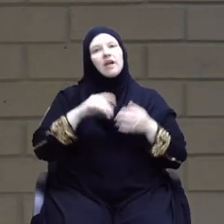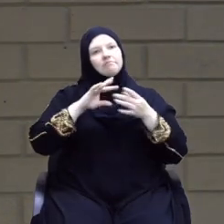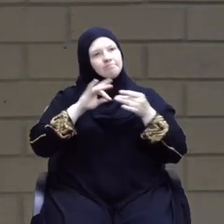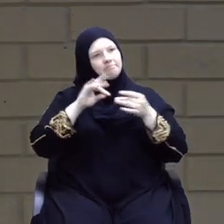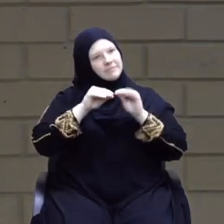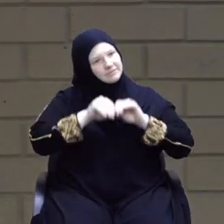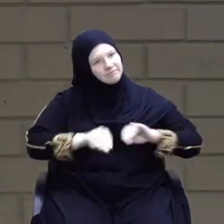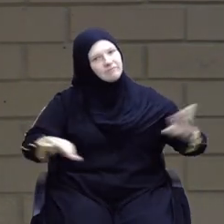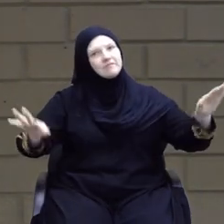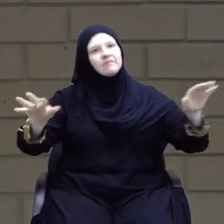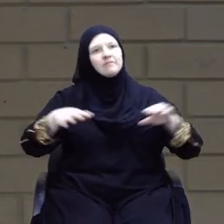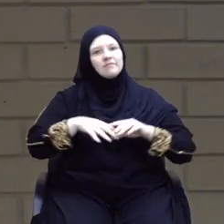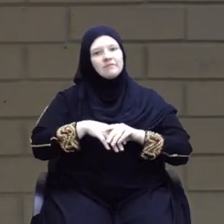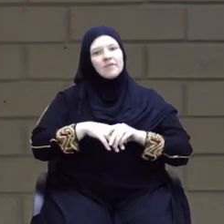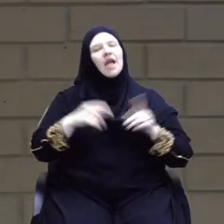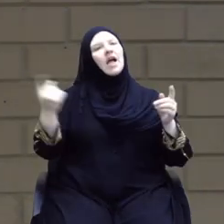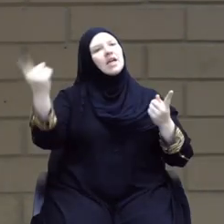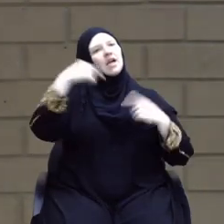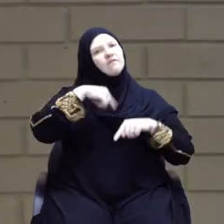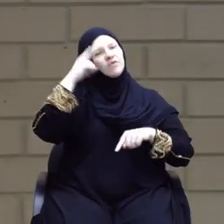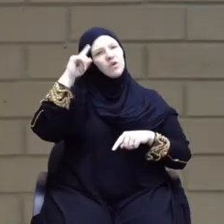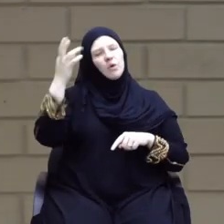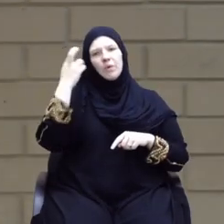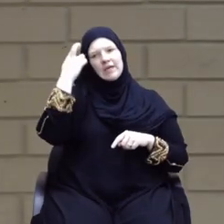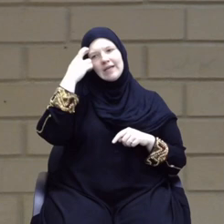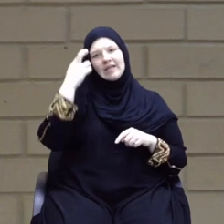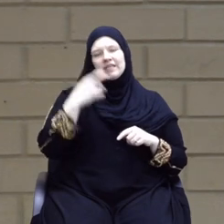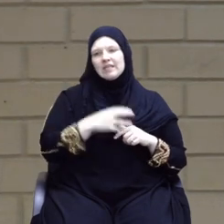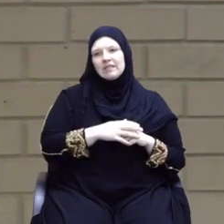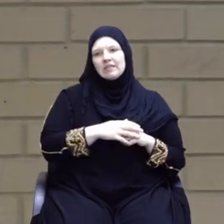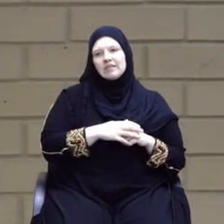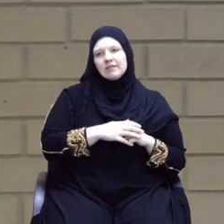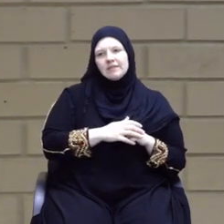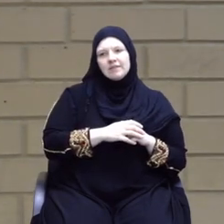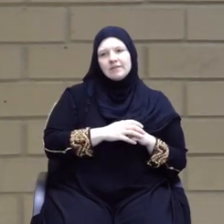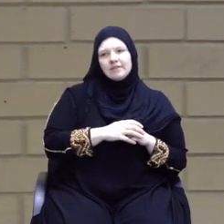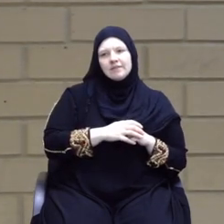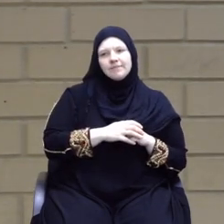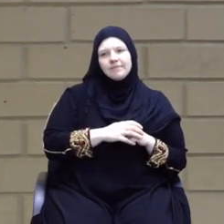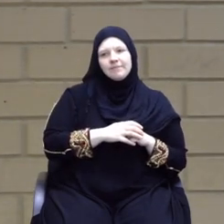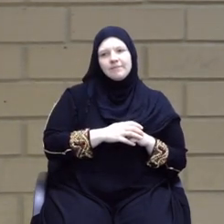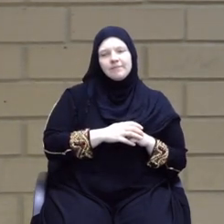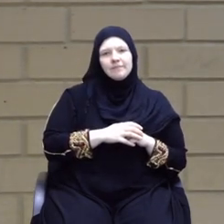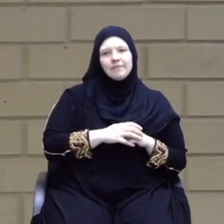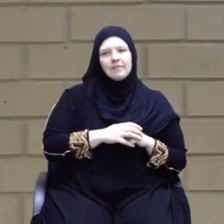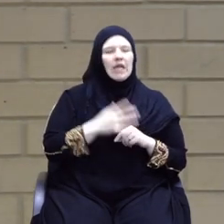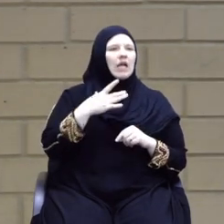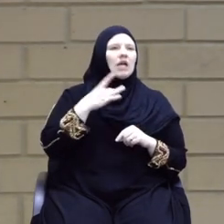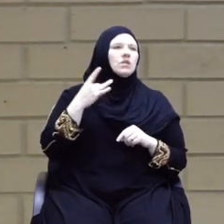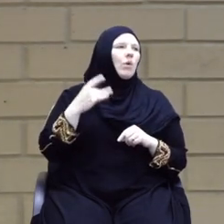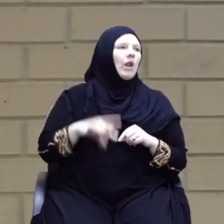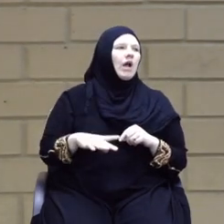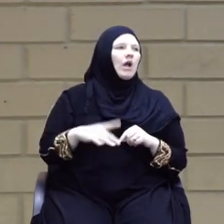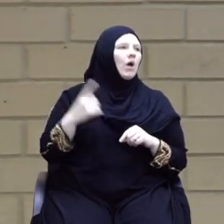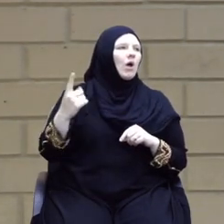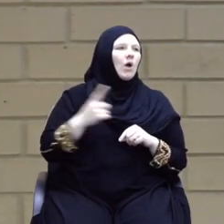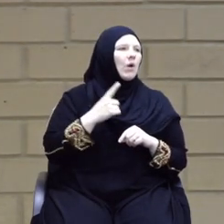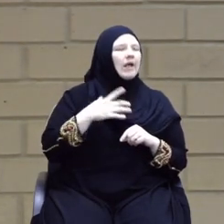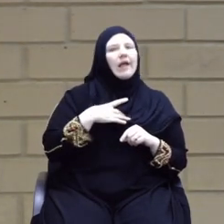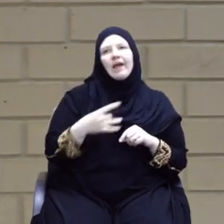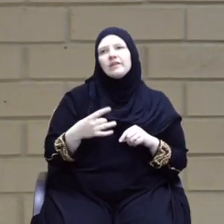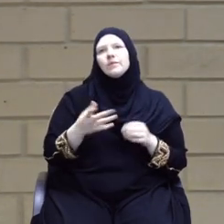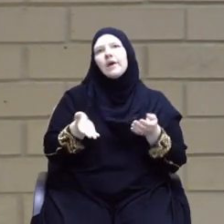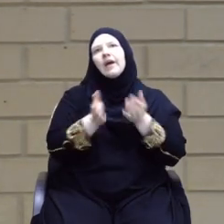reason. It's not that I like to do it. It's not like I like to ask. It's not that I like to